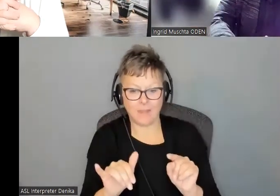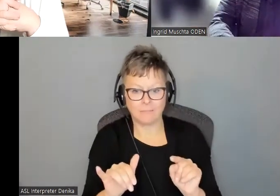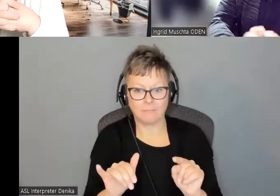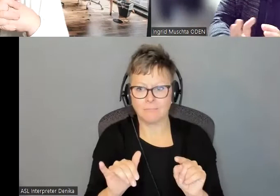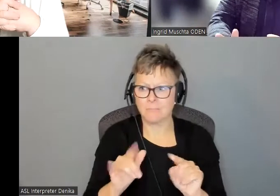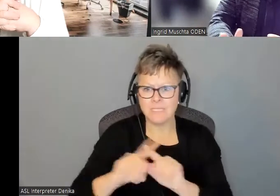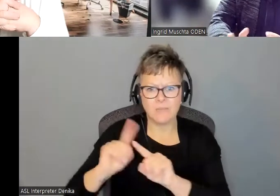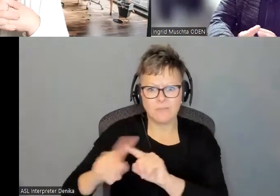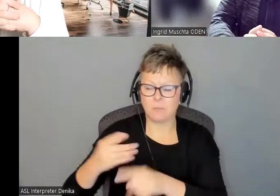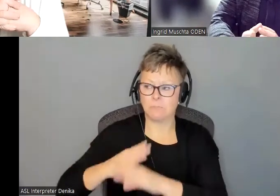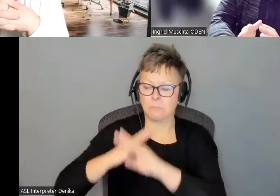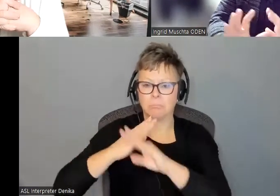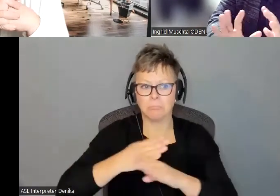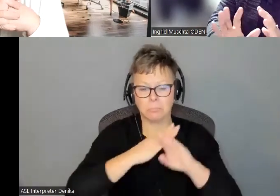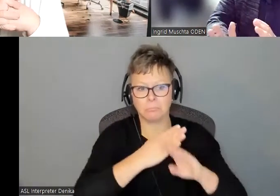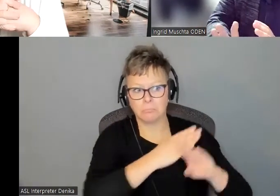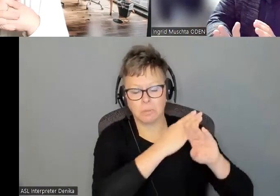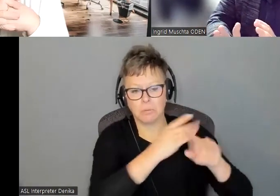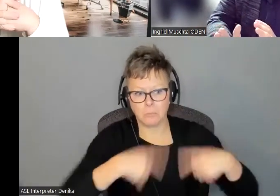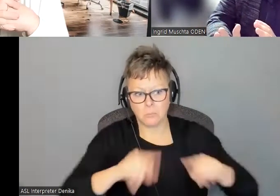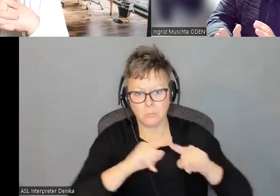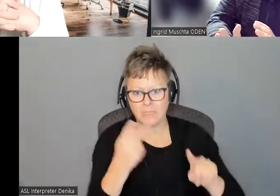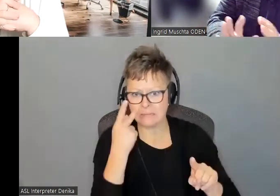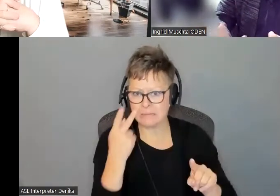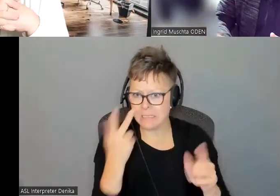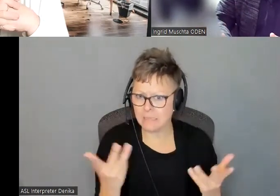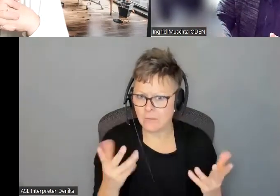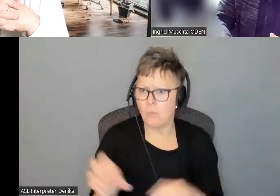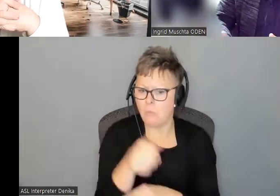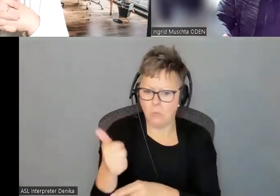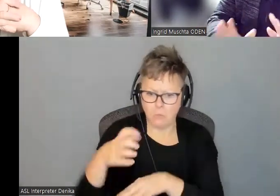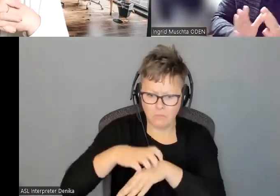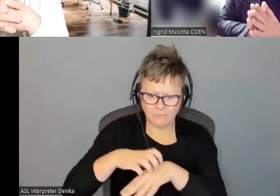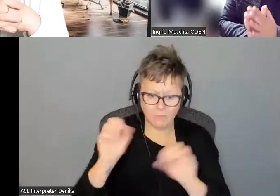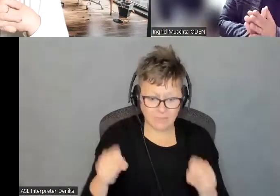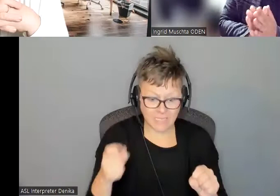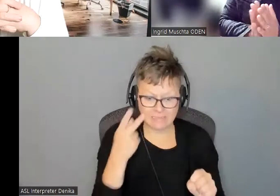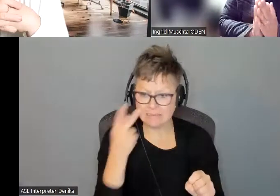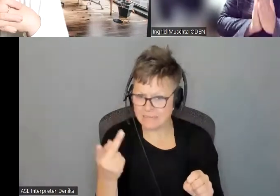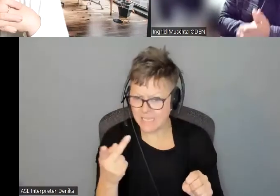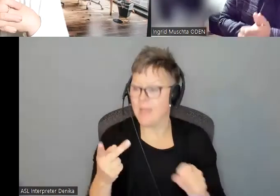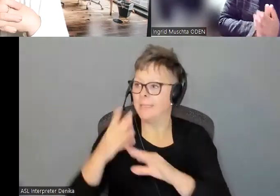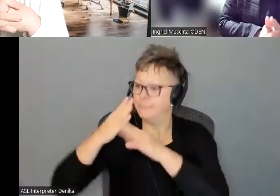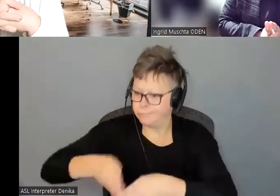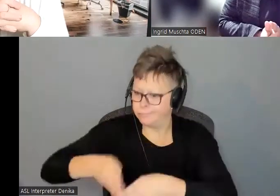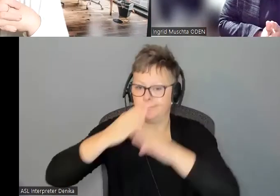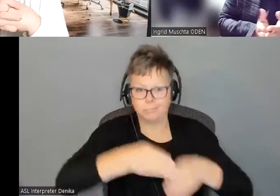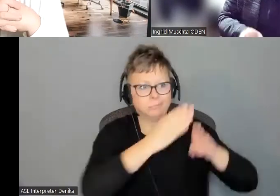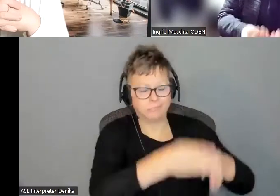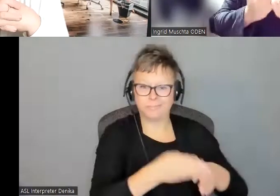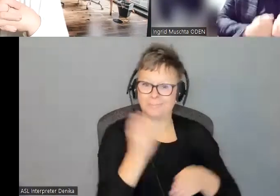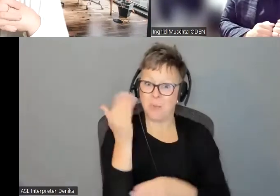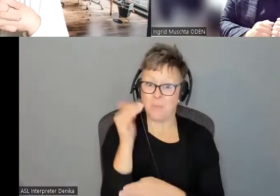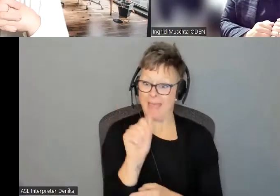we typically find in other platforms are removed because the AI is being intentionally done to